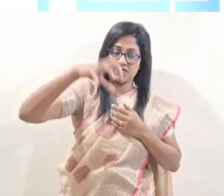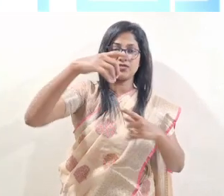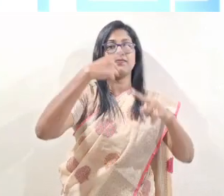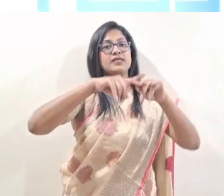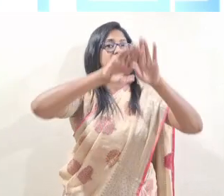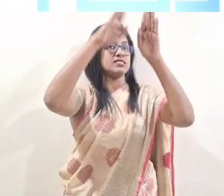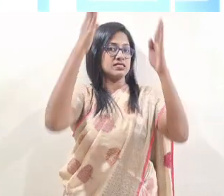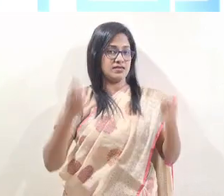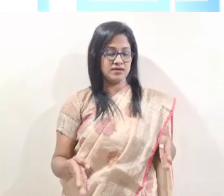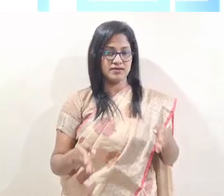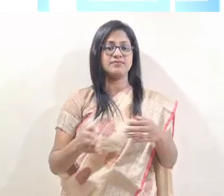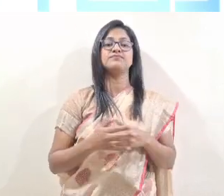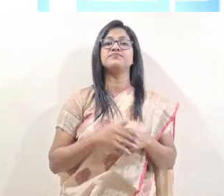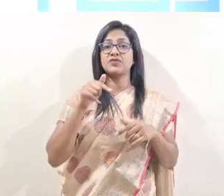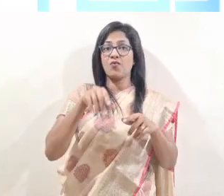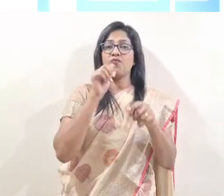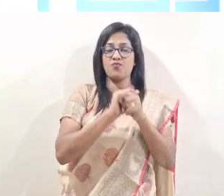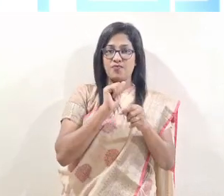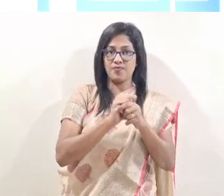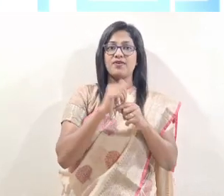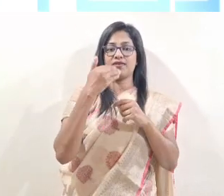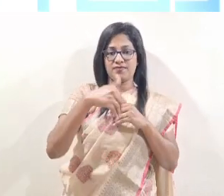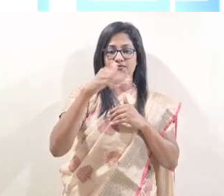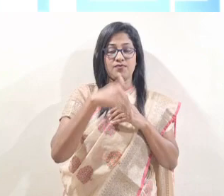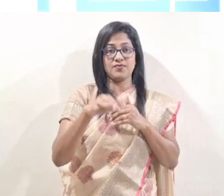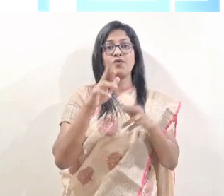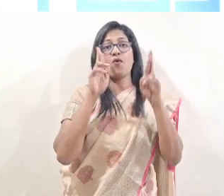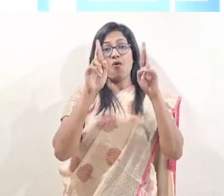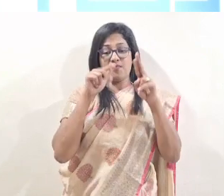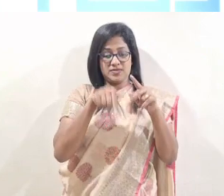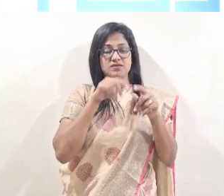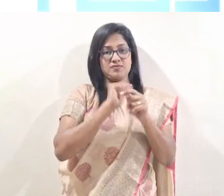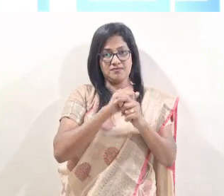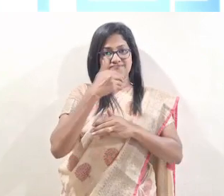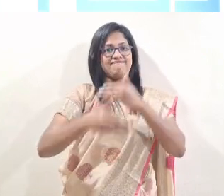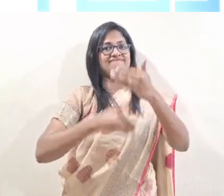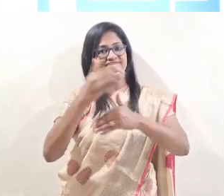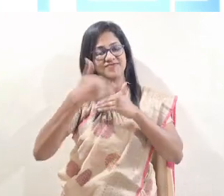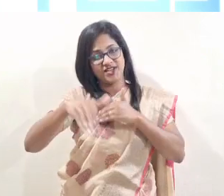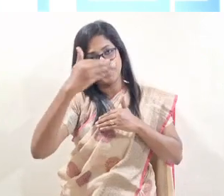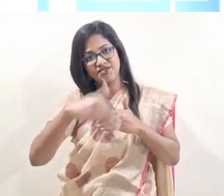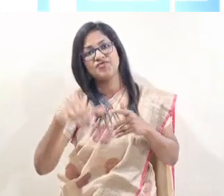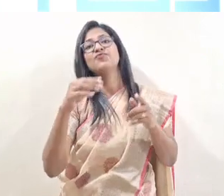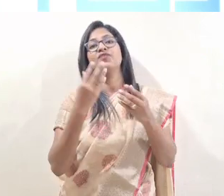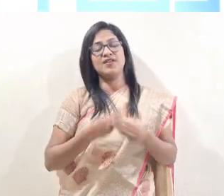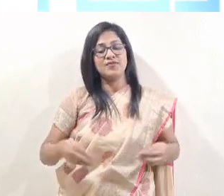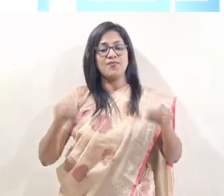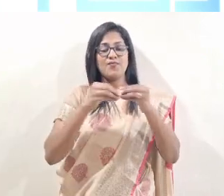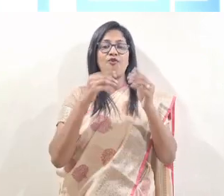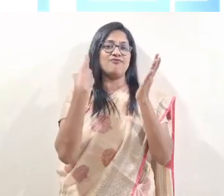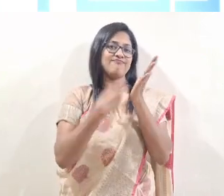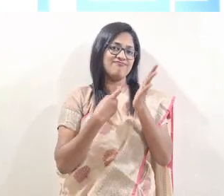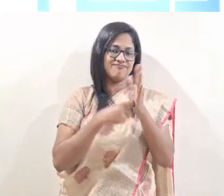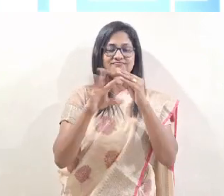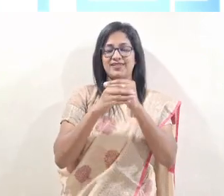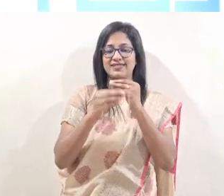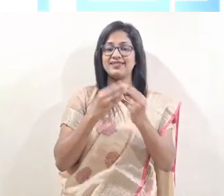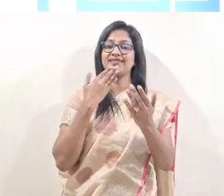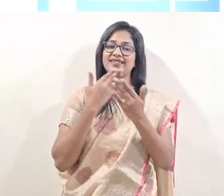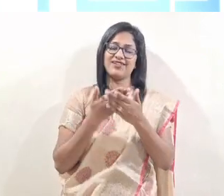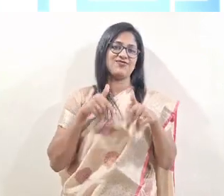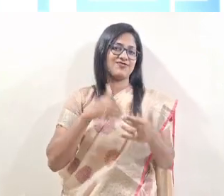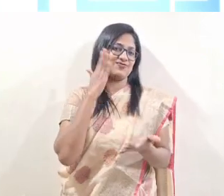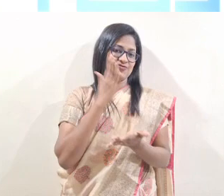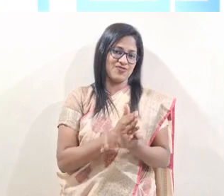we hope to, it's a work in progress, and we hope that we'll continue that work and come up with more codes. Thank